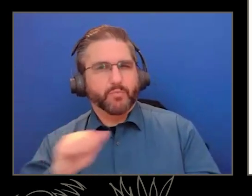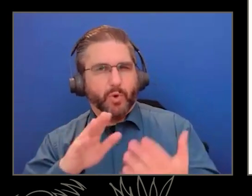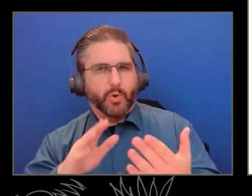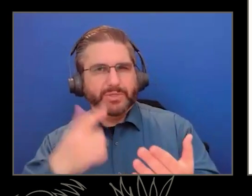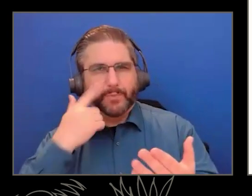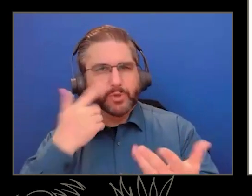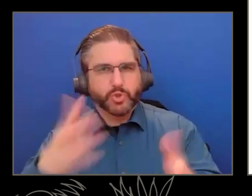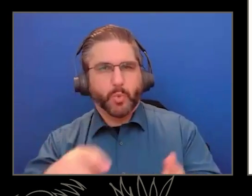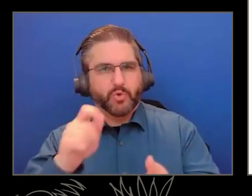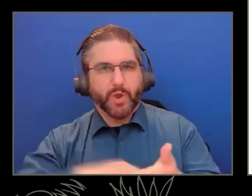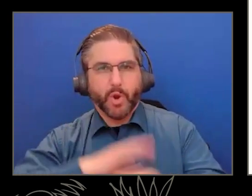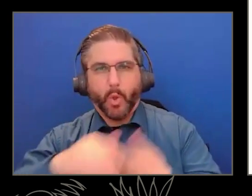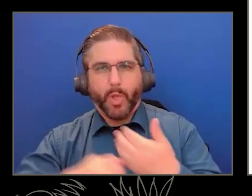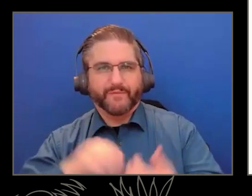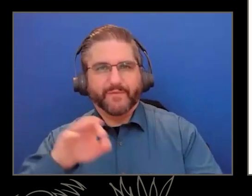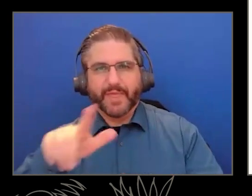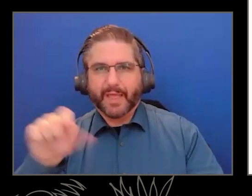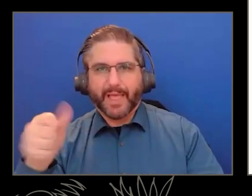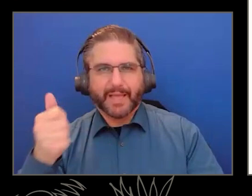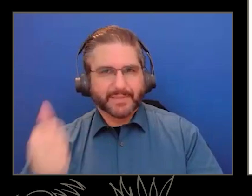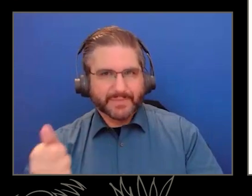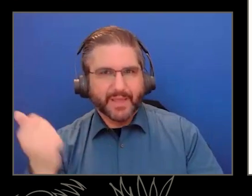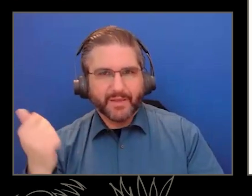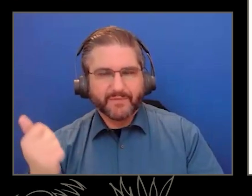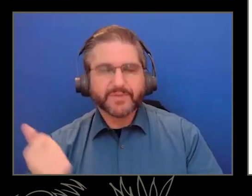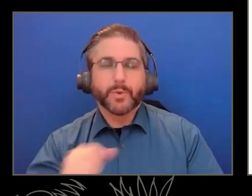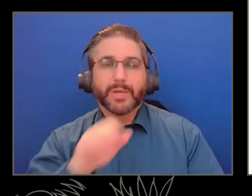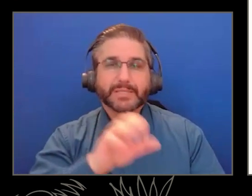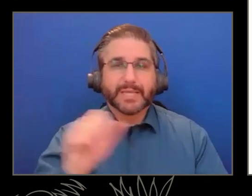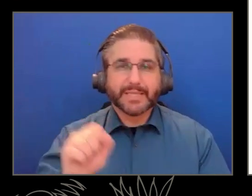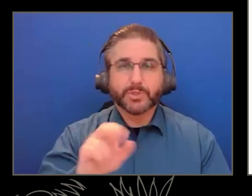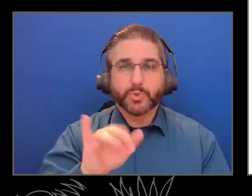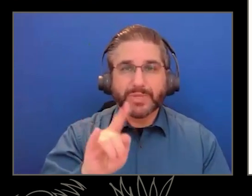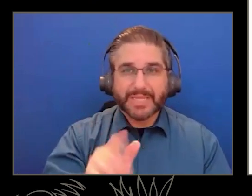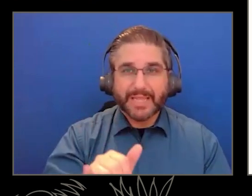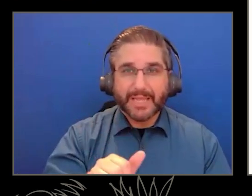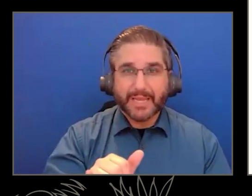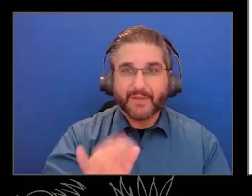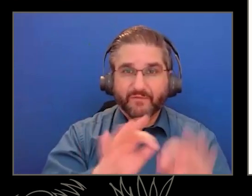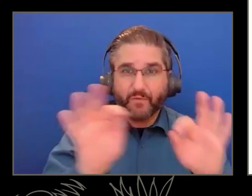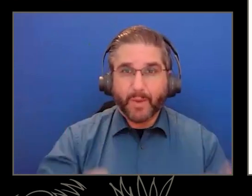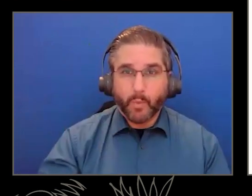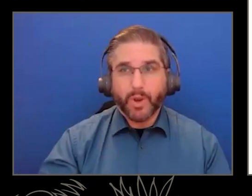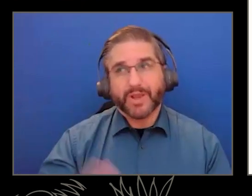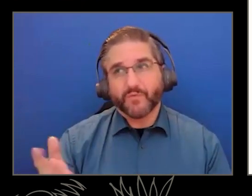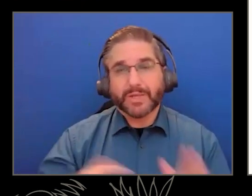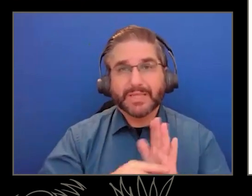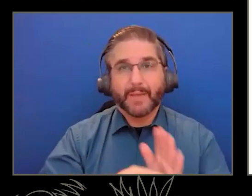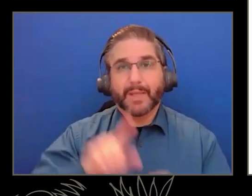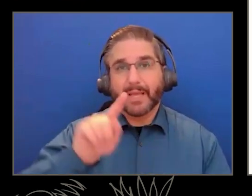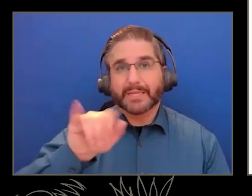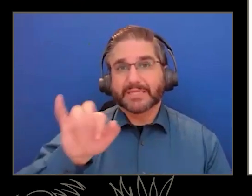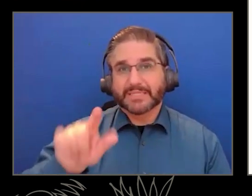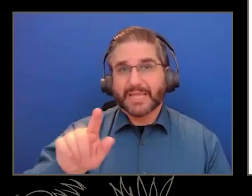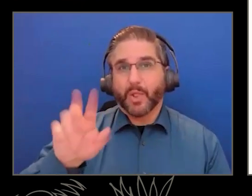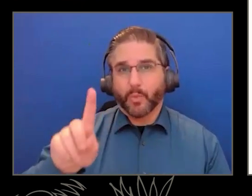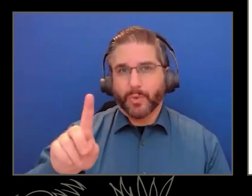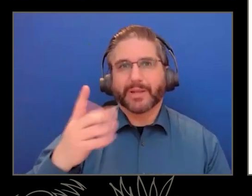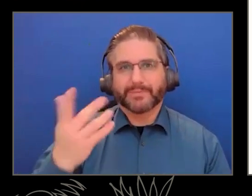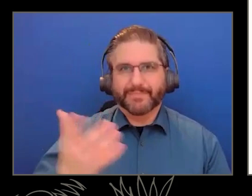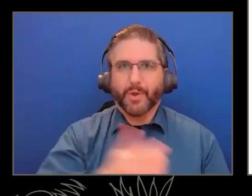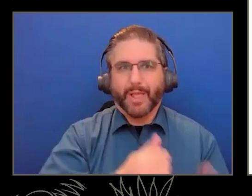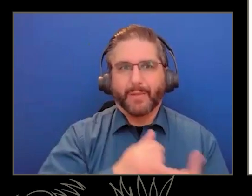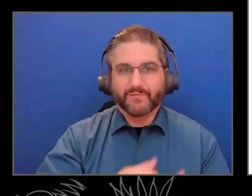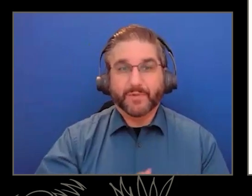classes themselves, and that's where CSS utility frameworks like Tailwind come in. So when we talk about Tailwind, it